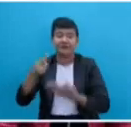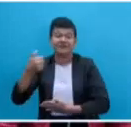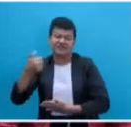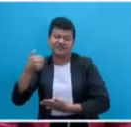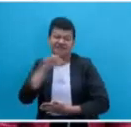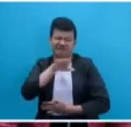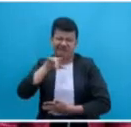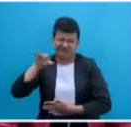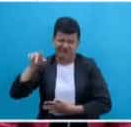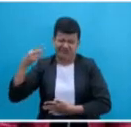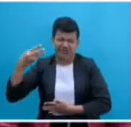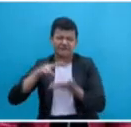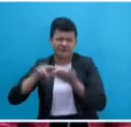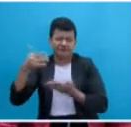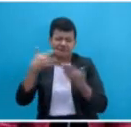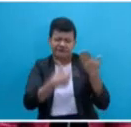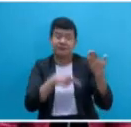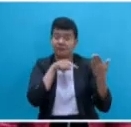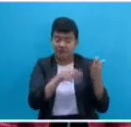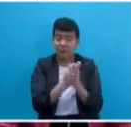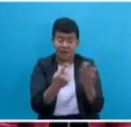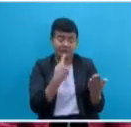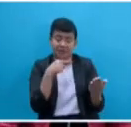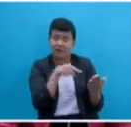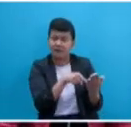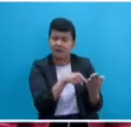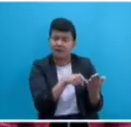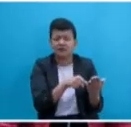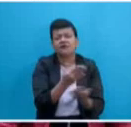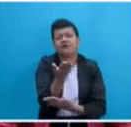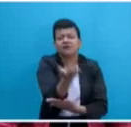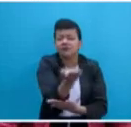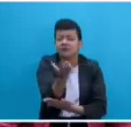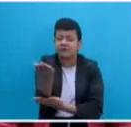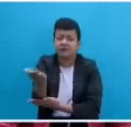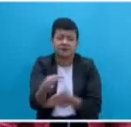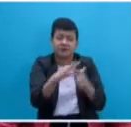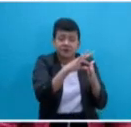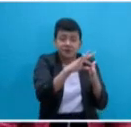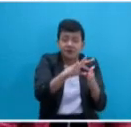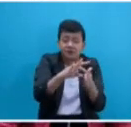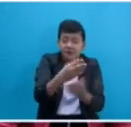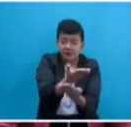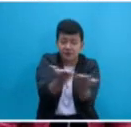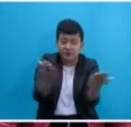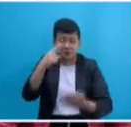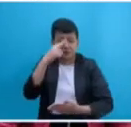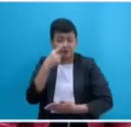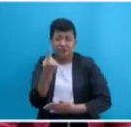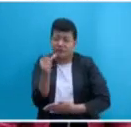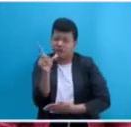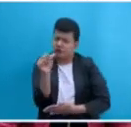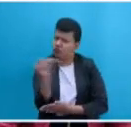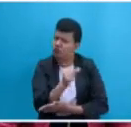are urging leaders, they're urging the people to do honest work, even to the extent